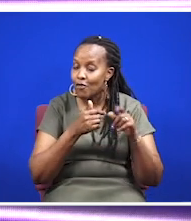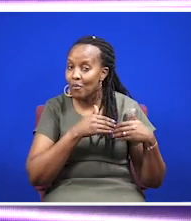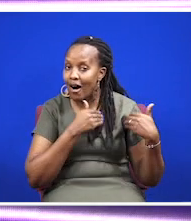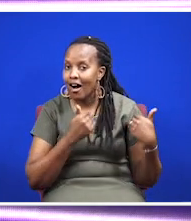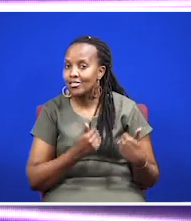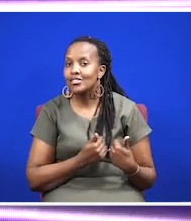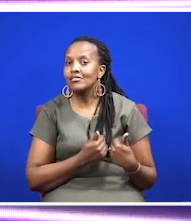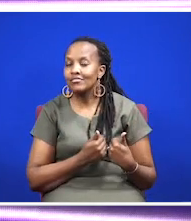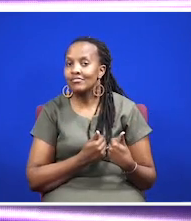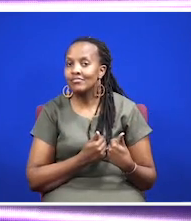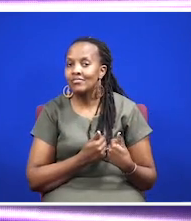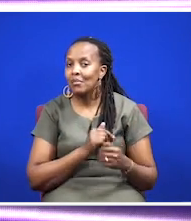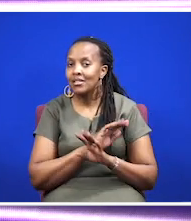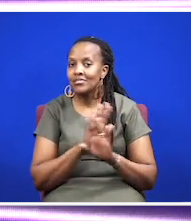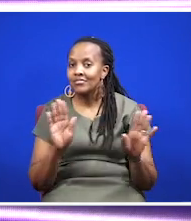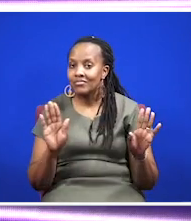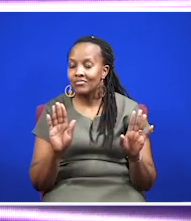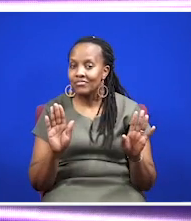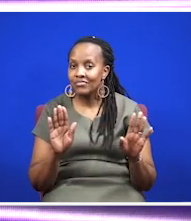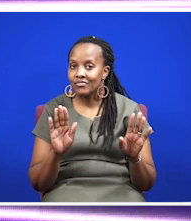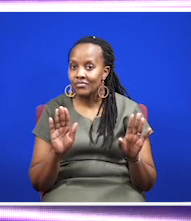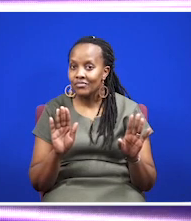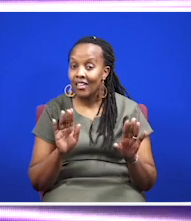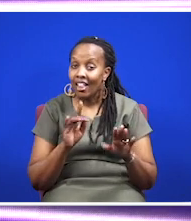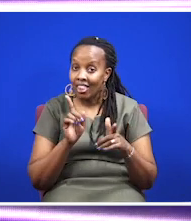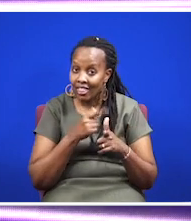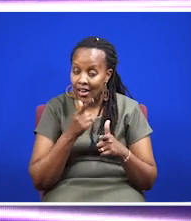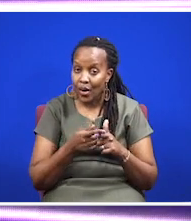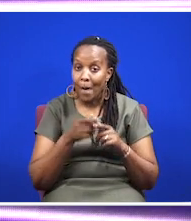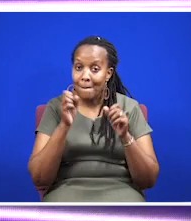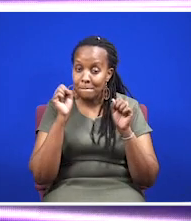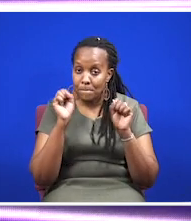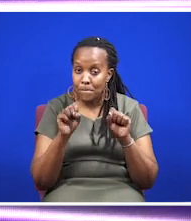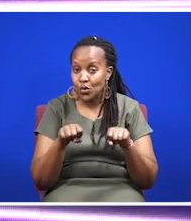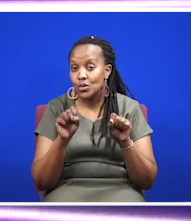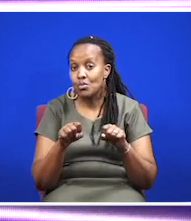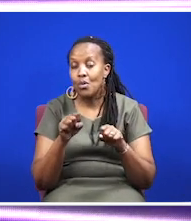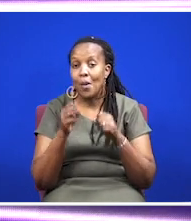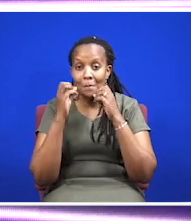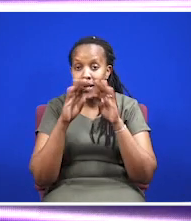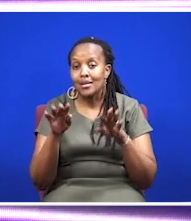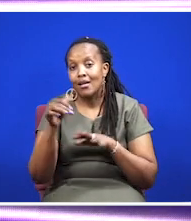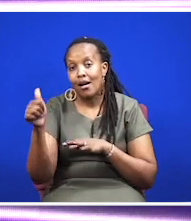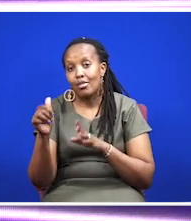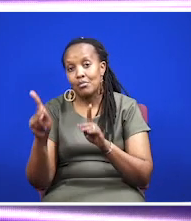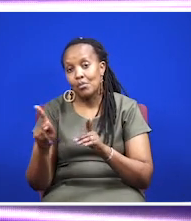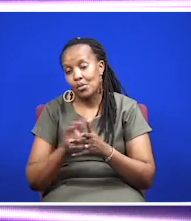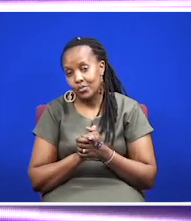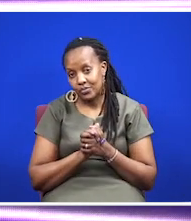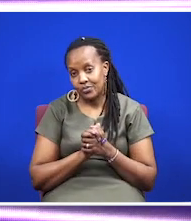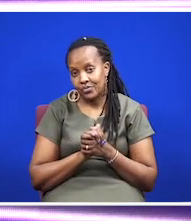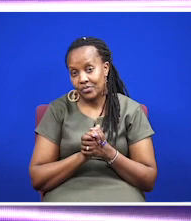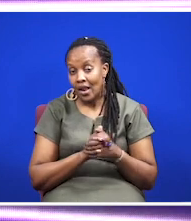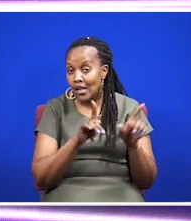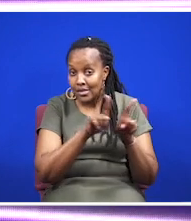its place, then we will do what we are talking about and we will bless others. I want to